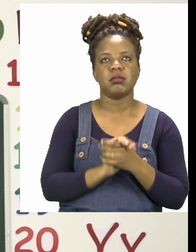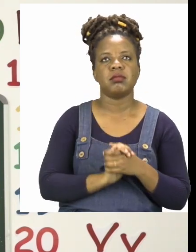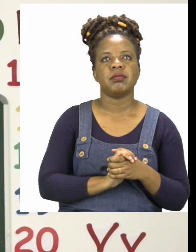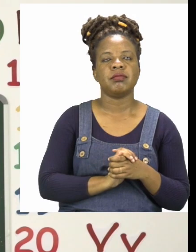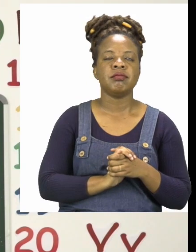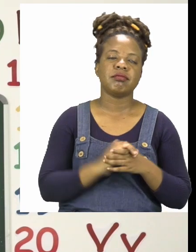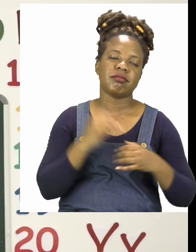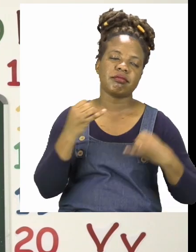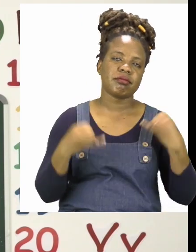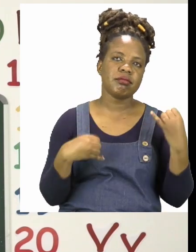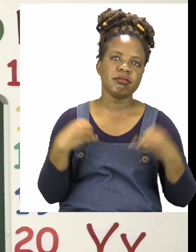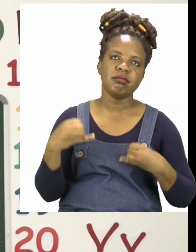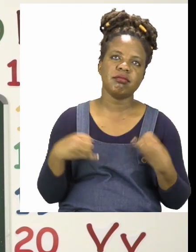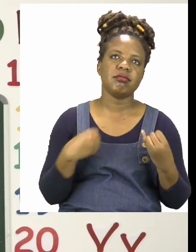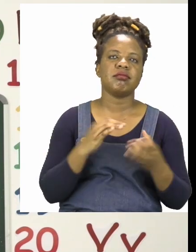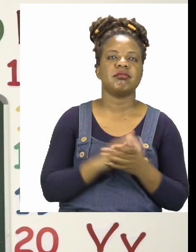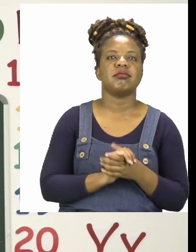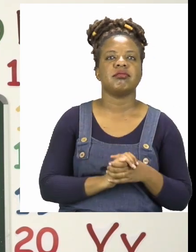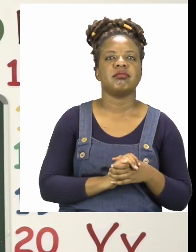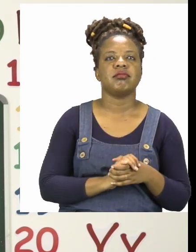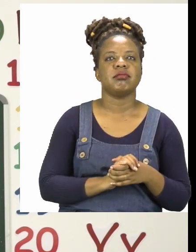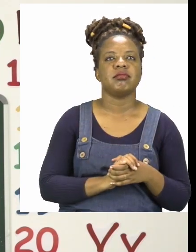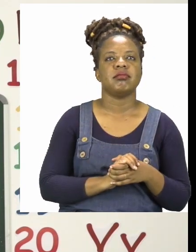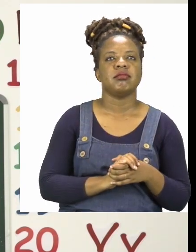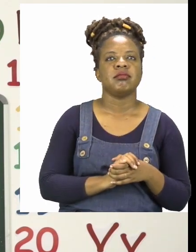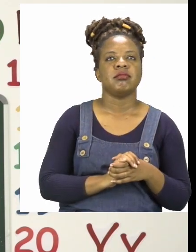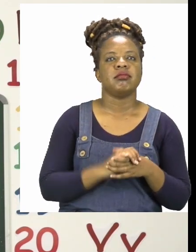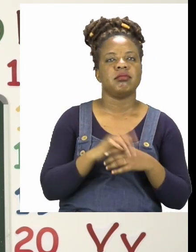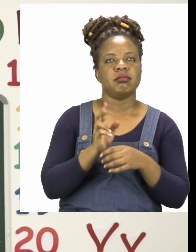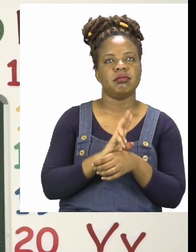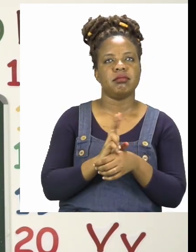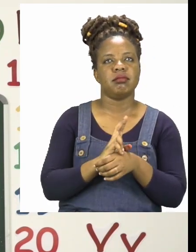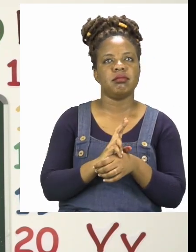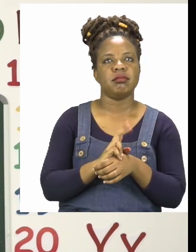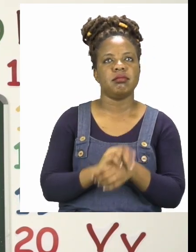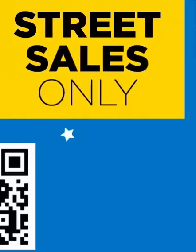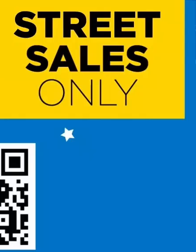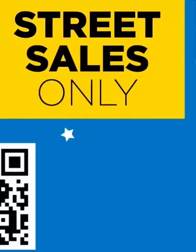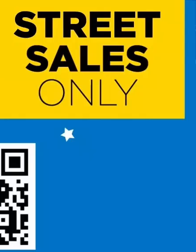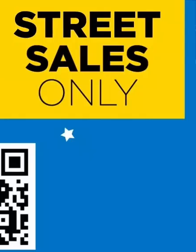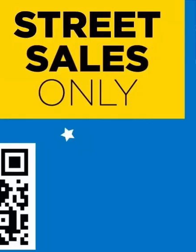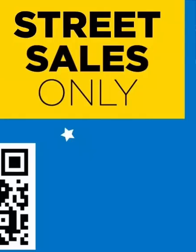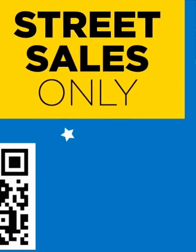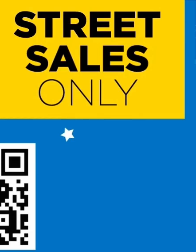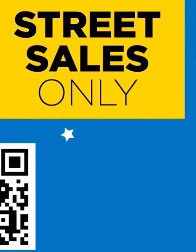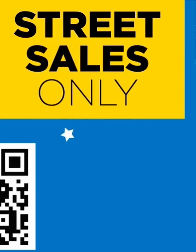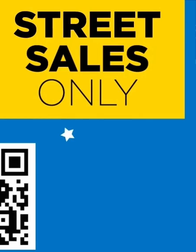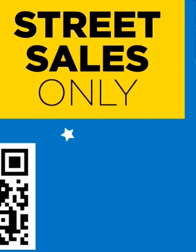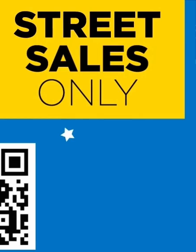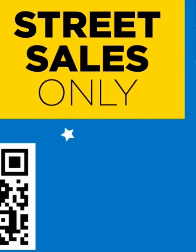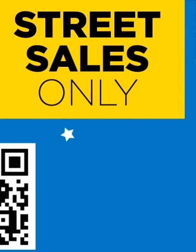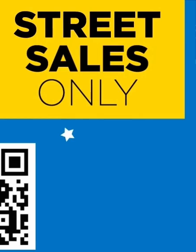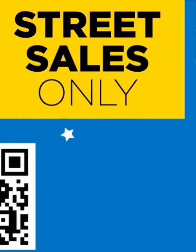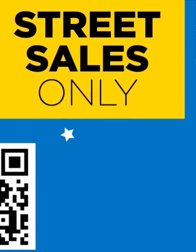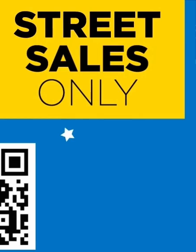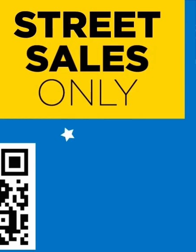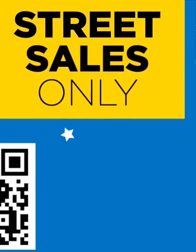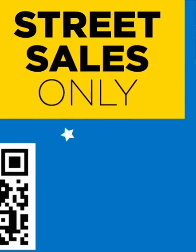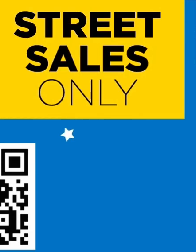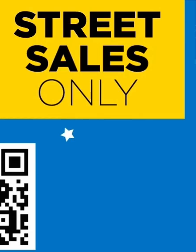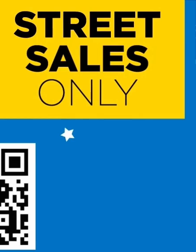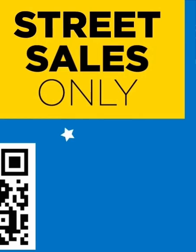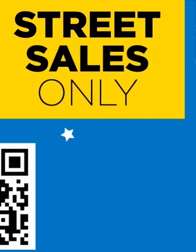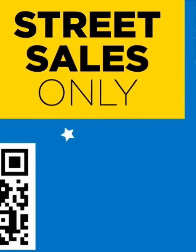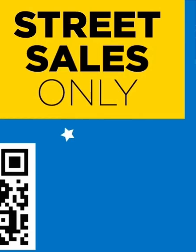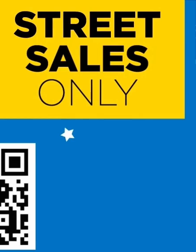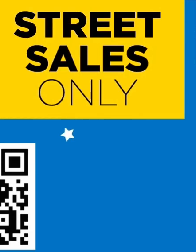with the addition, and I will see you soon after the advert break. Follow us on My Zone Facebook Active Kids to